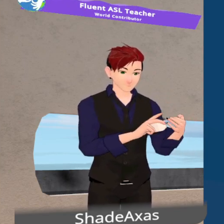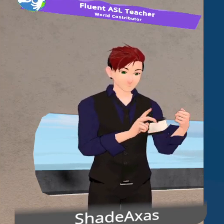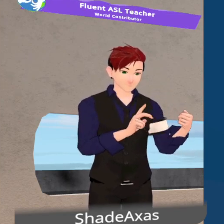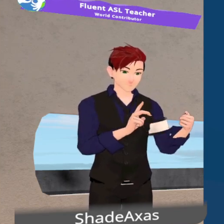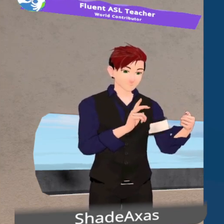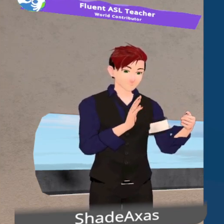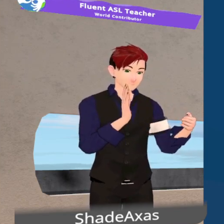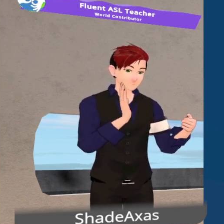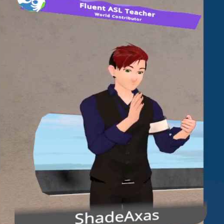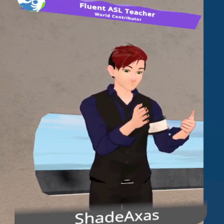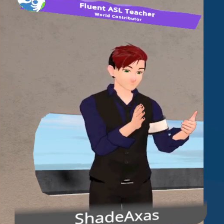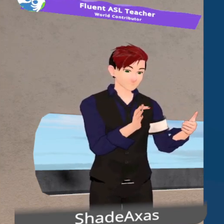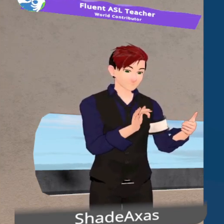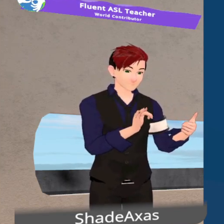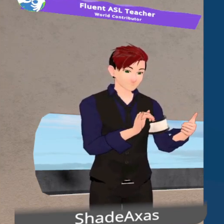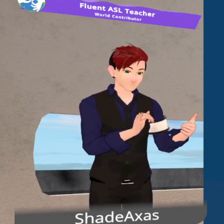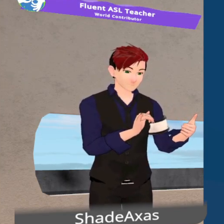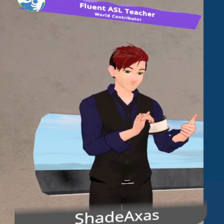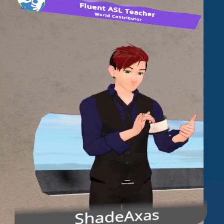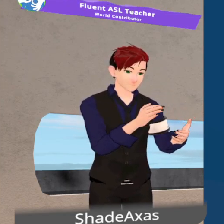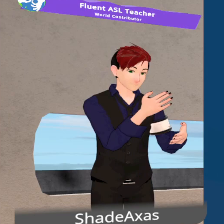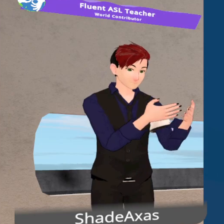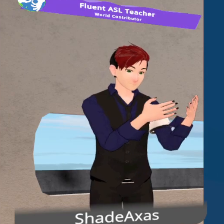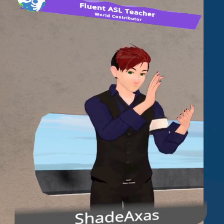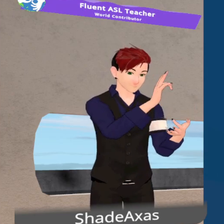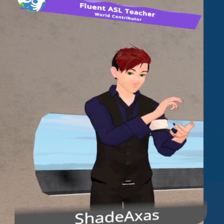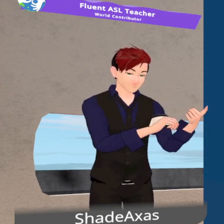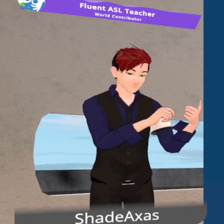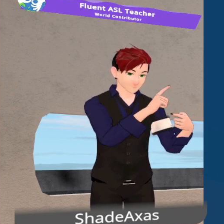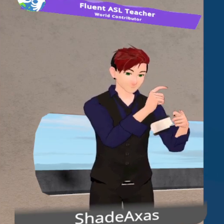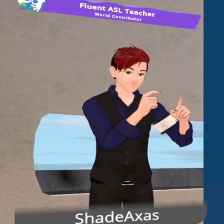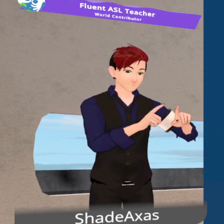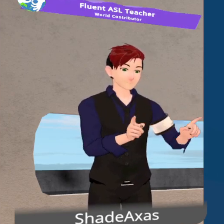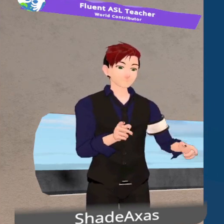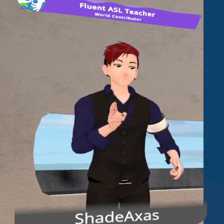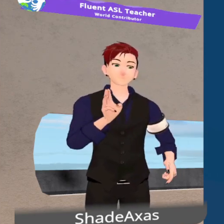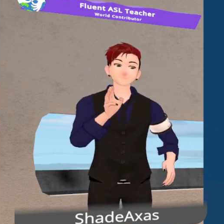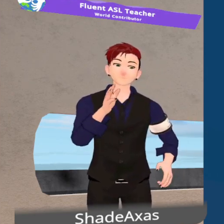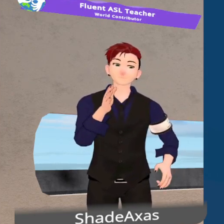it just going to be some confusion because of the differences?